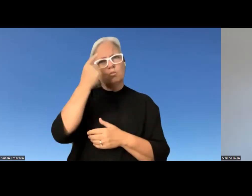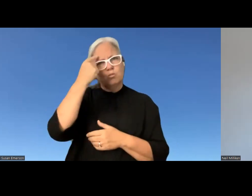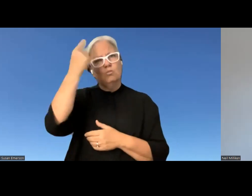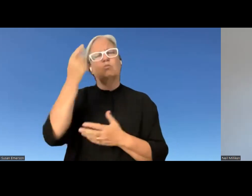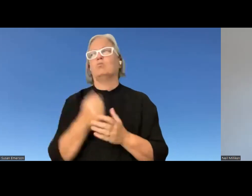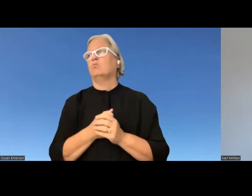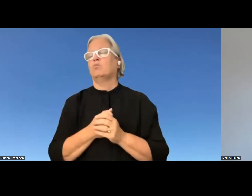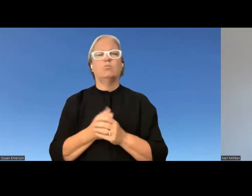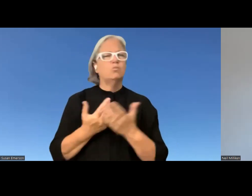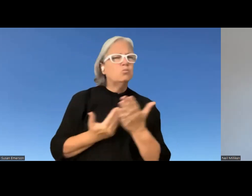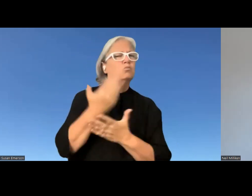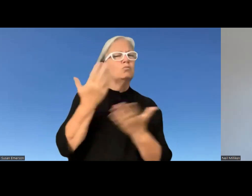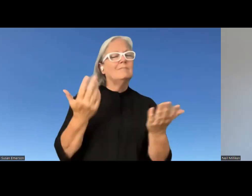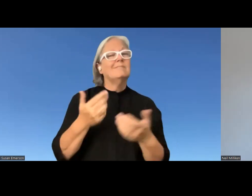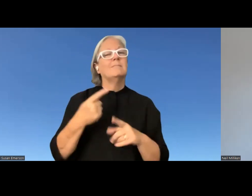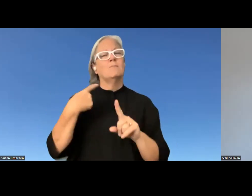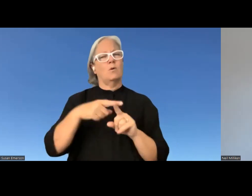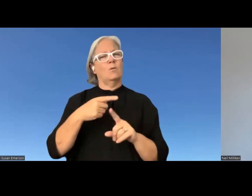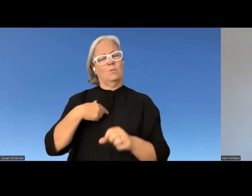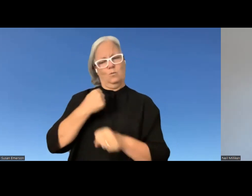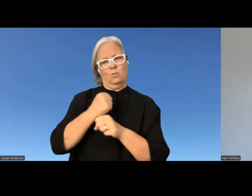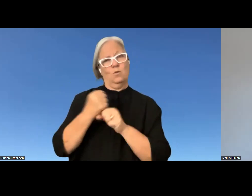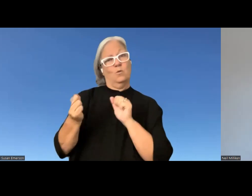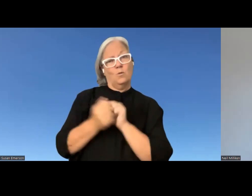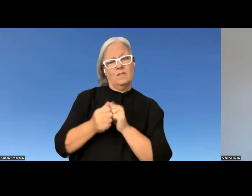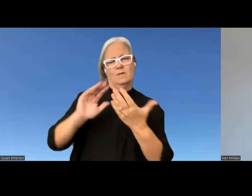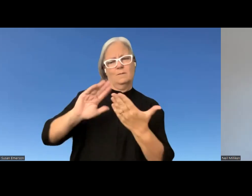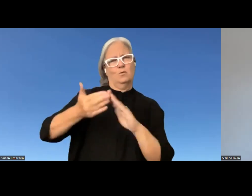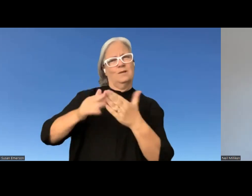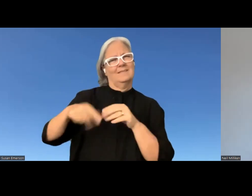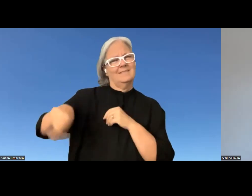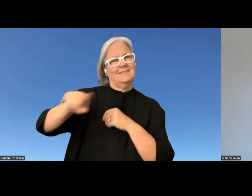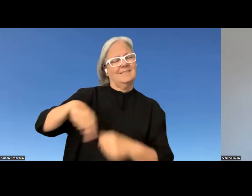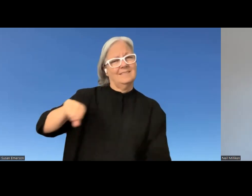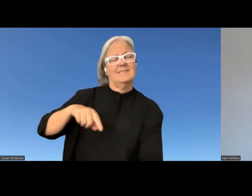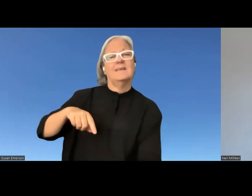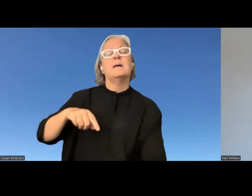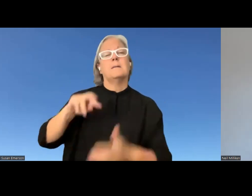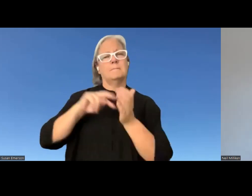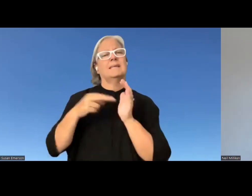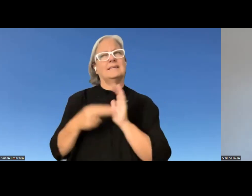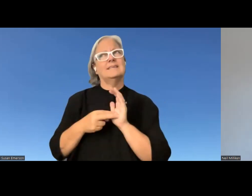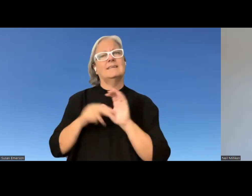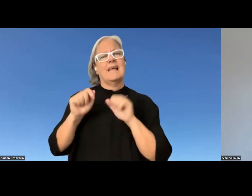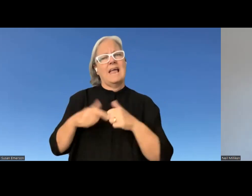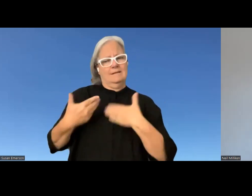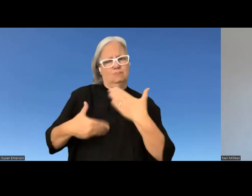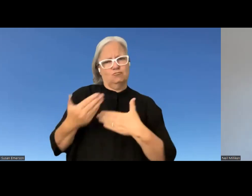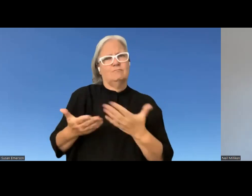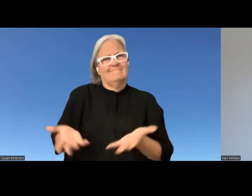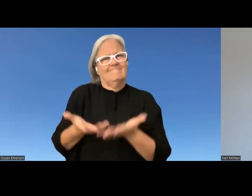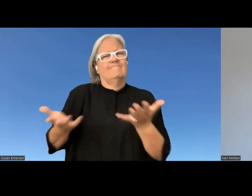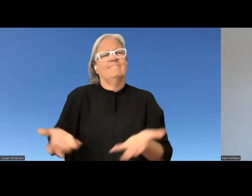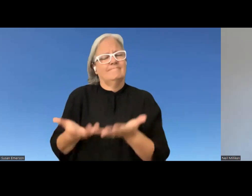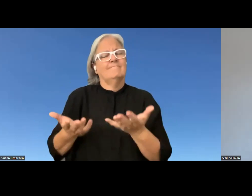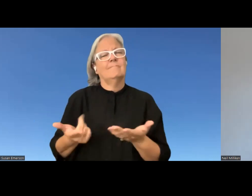our program to work with the community because we believe that generates demand for accessibility and therefore credibility. So we have an ecosystem